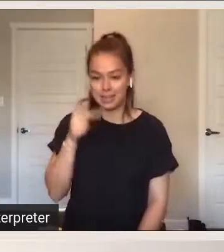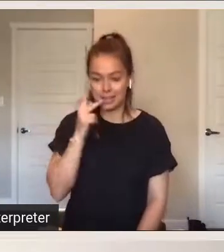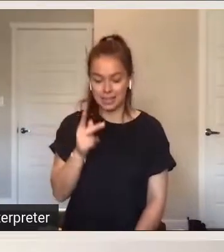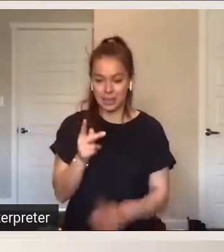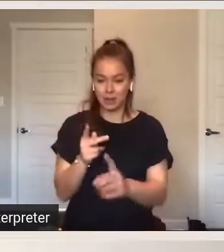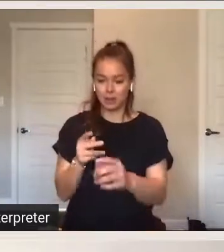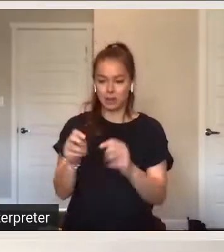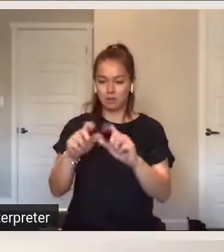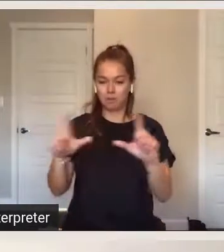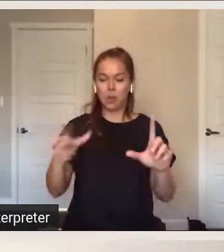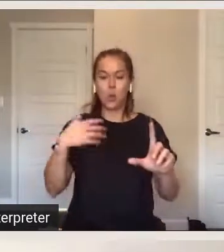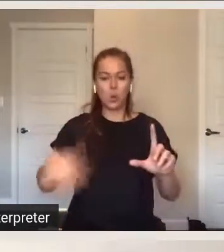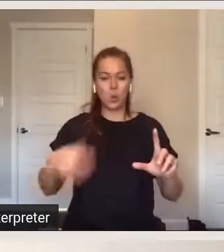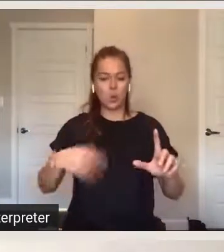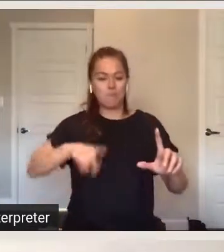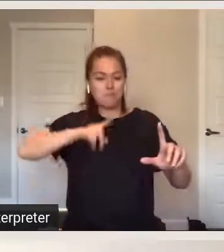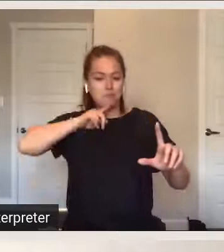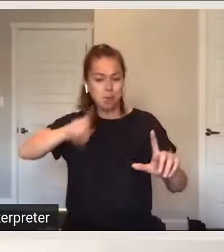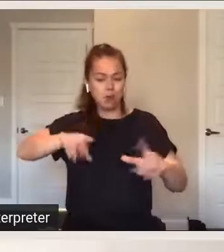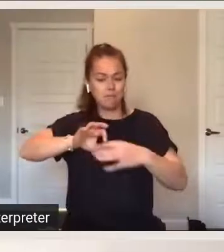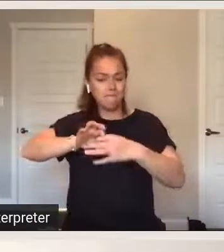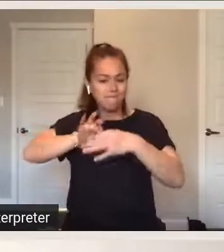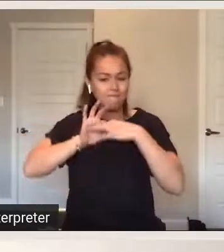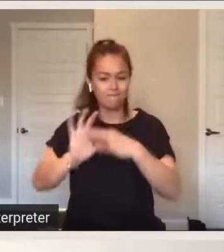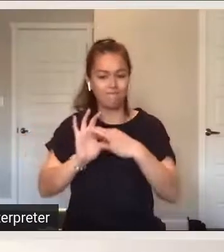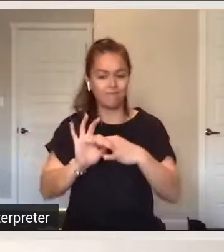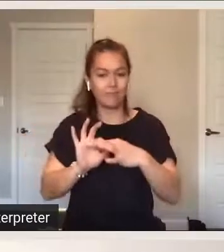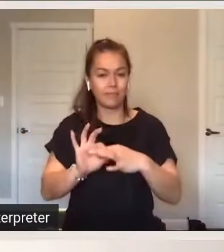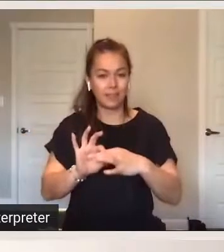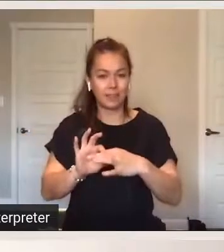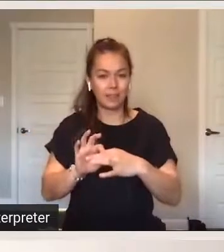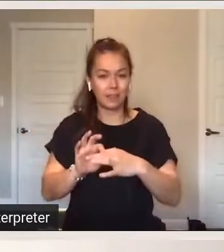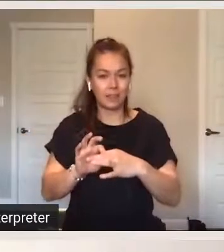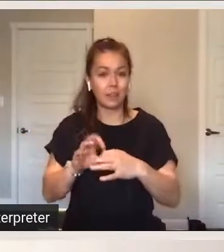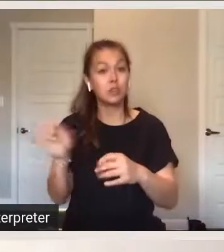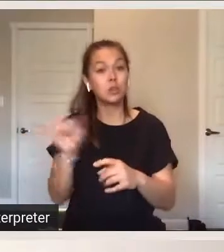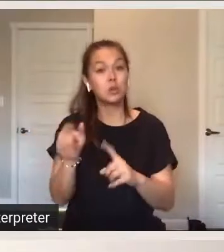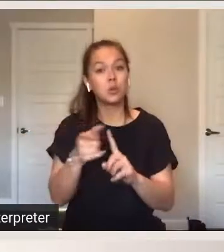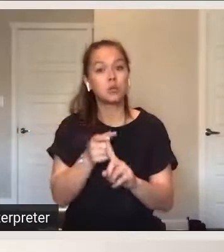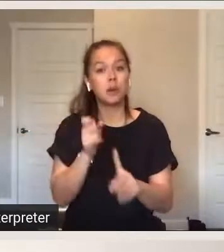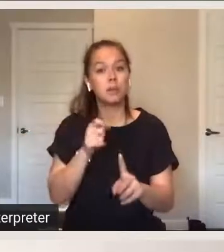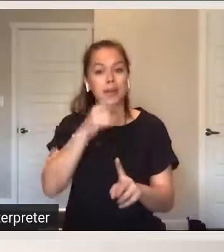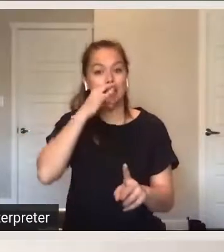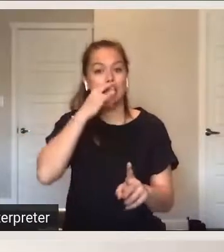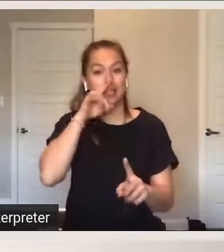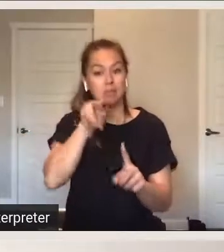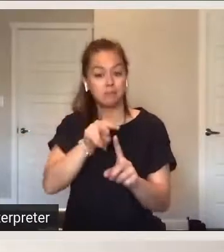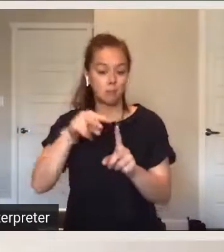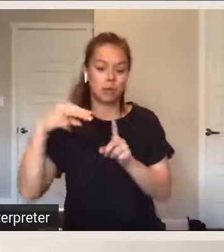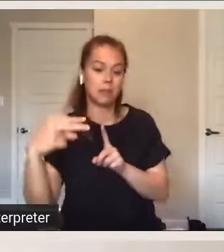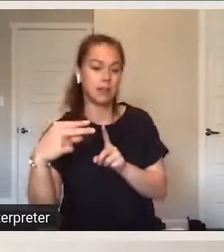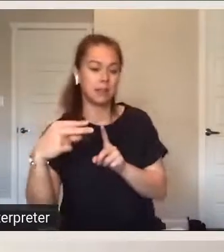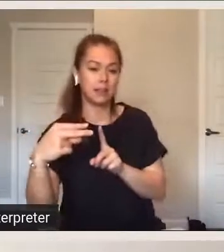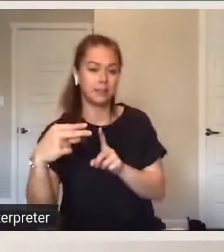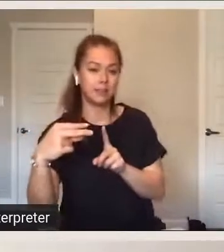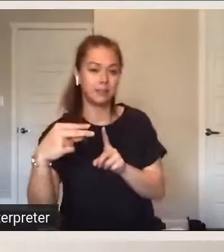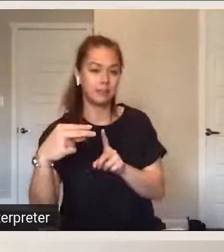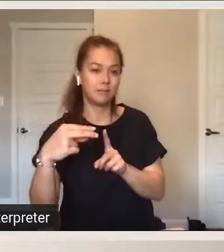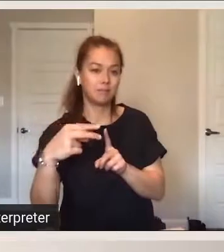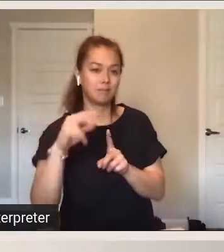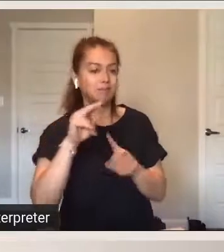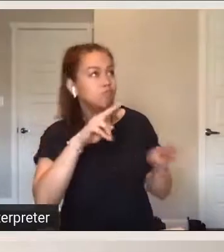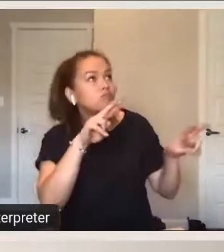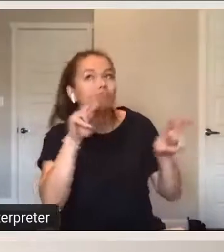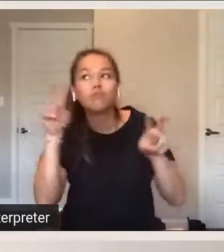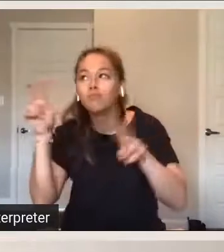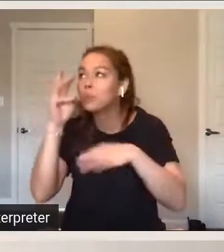really feeling, you know, the film from a kid's perspective. And I guess my final question that I'm so curious